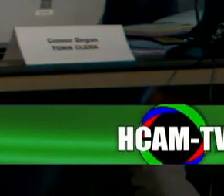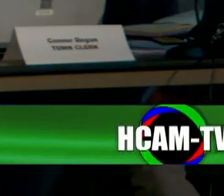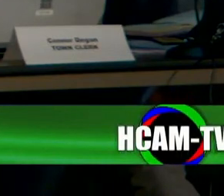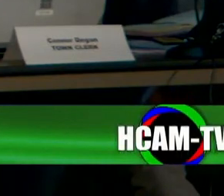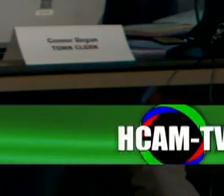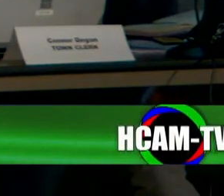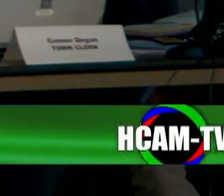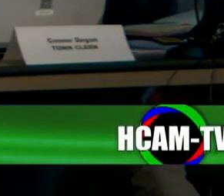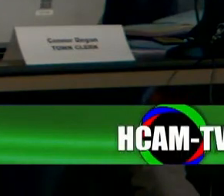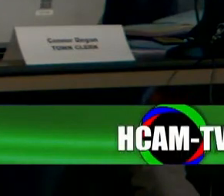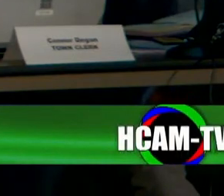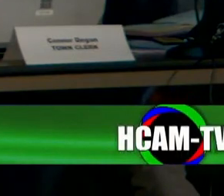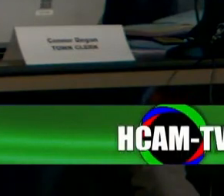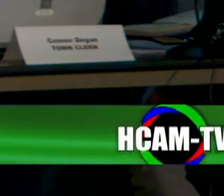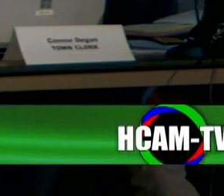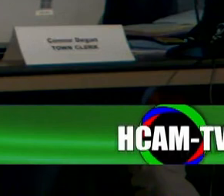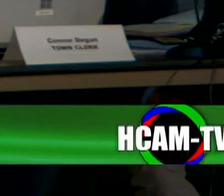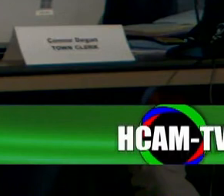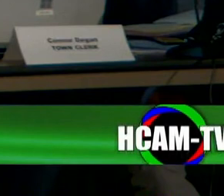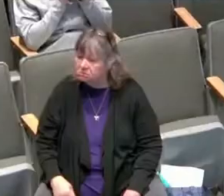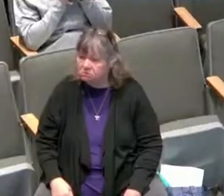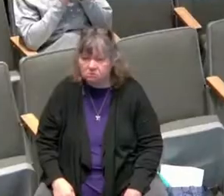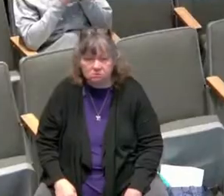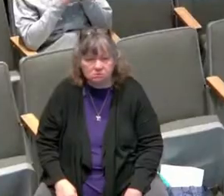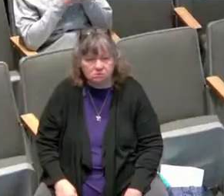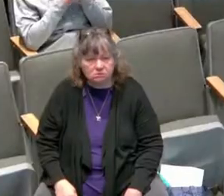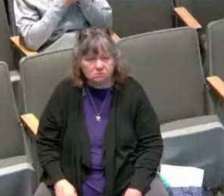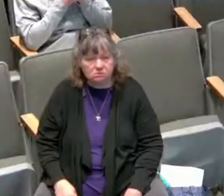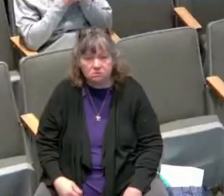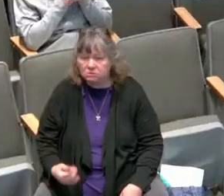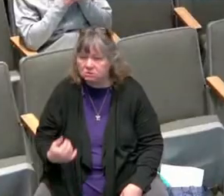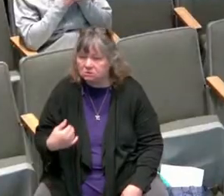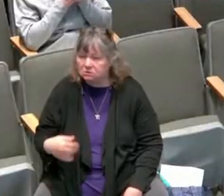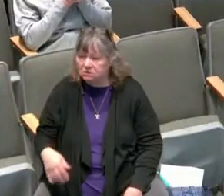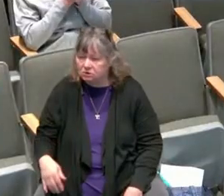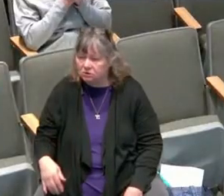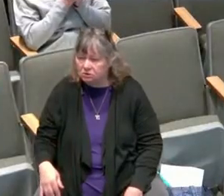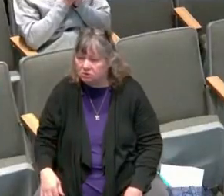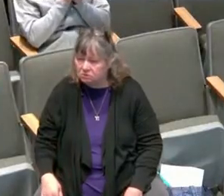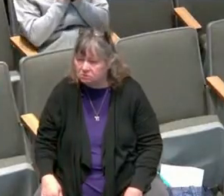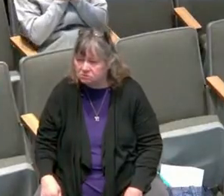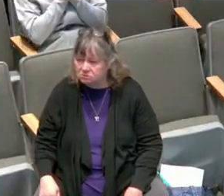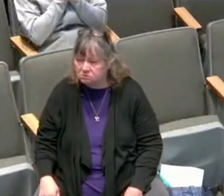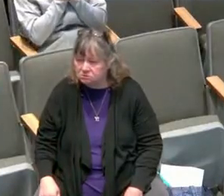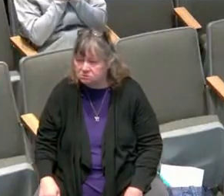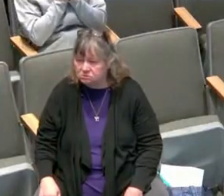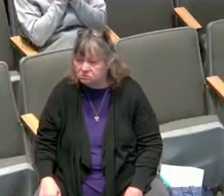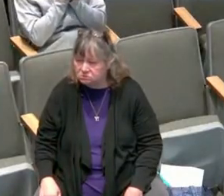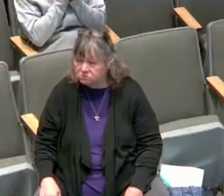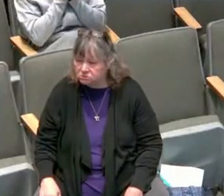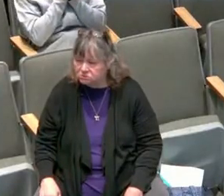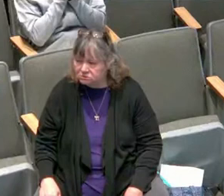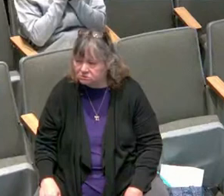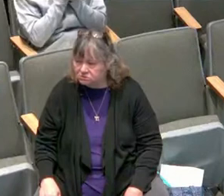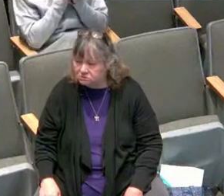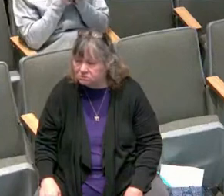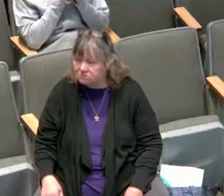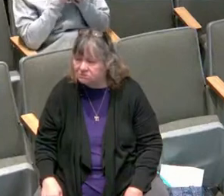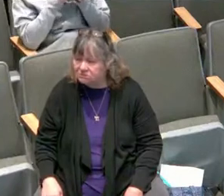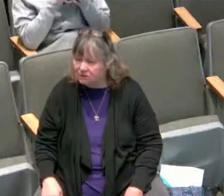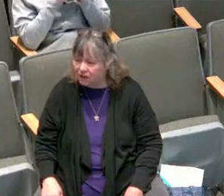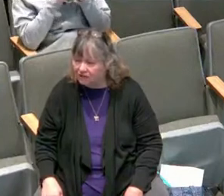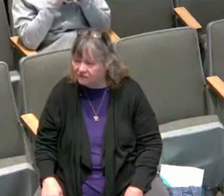to so if if you have this card please do not sit either in the staff section or in the